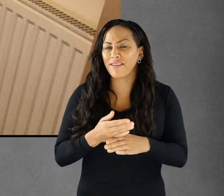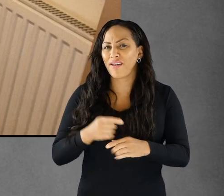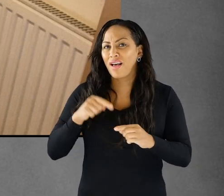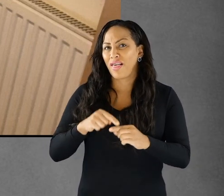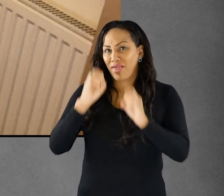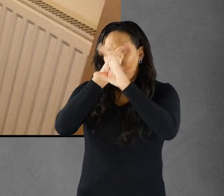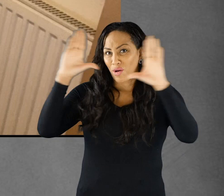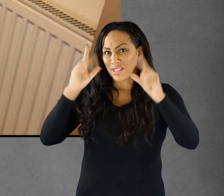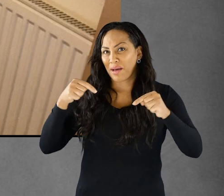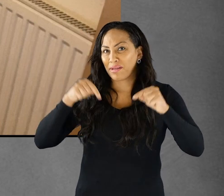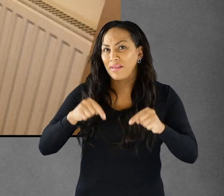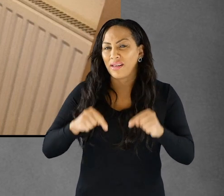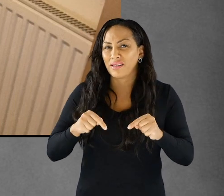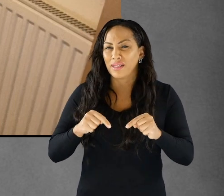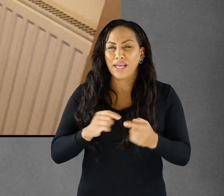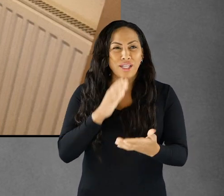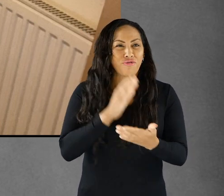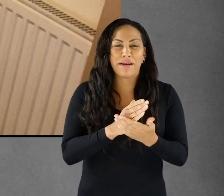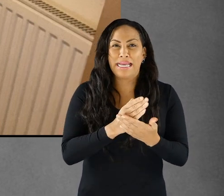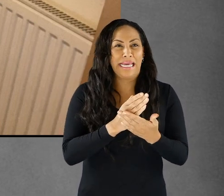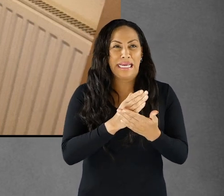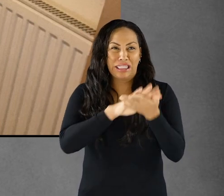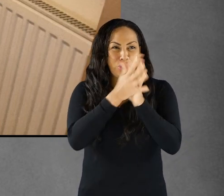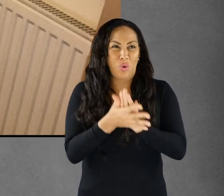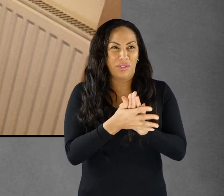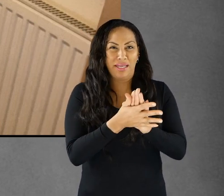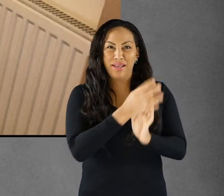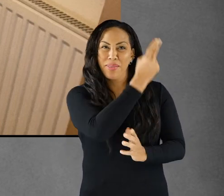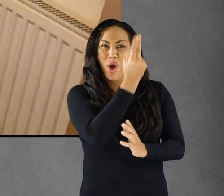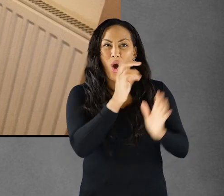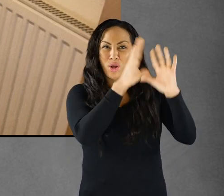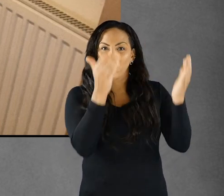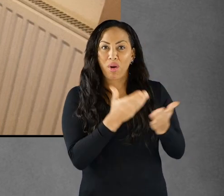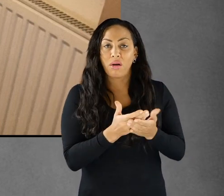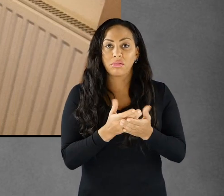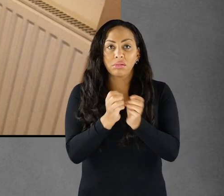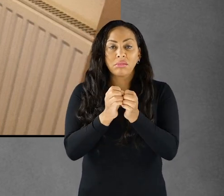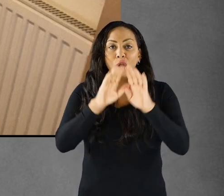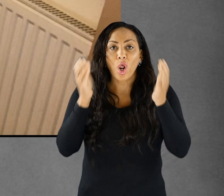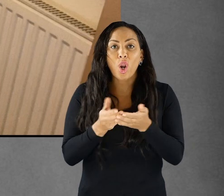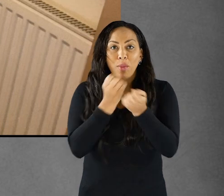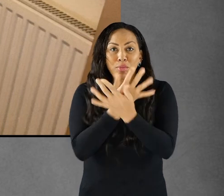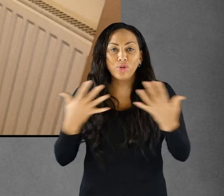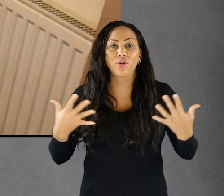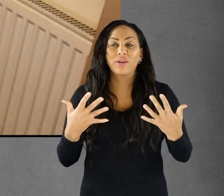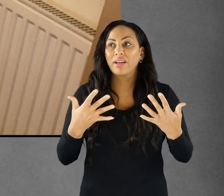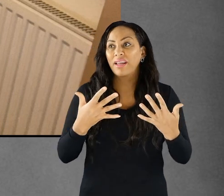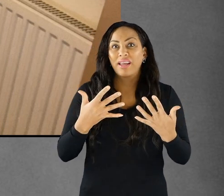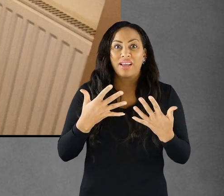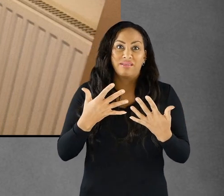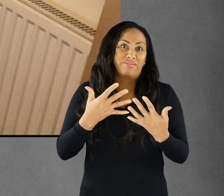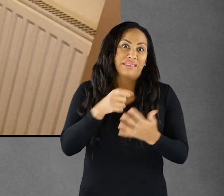labour is so distorted within the arts that many global majority disabled neurodivergent artists, myself